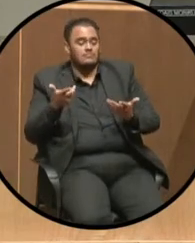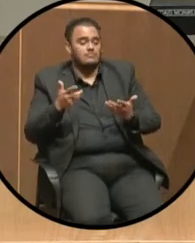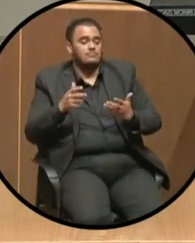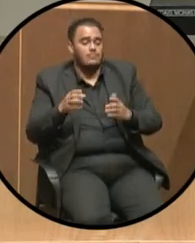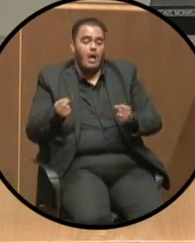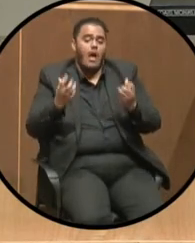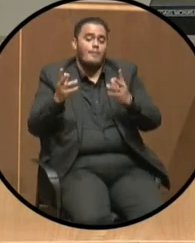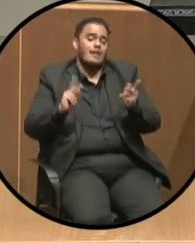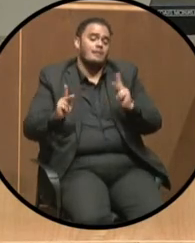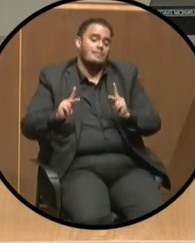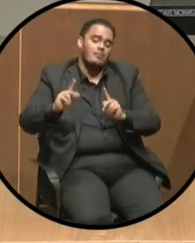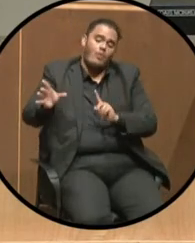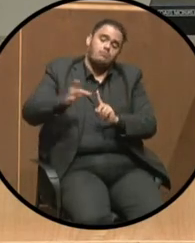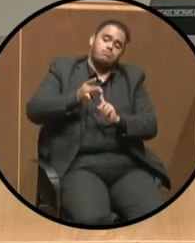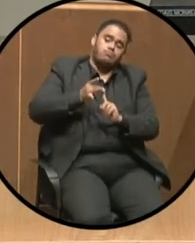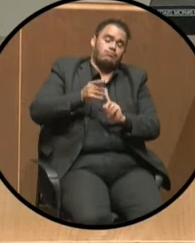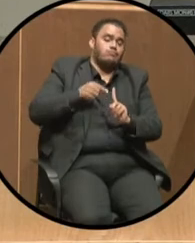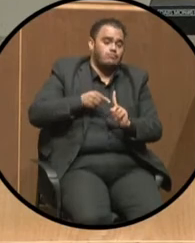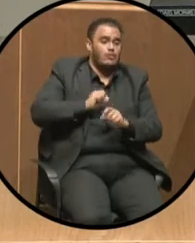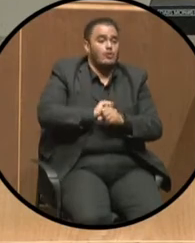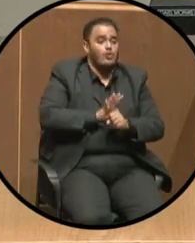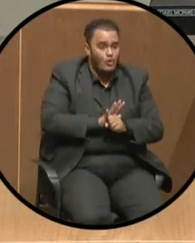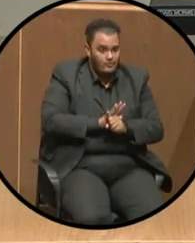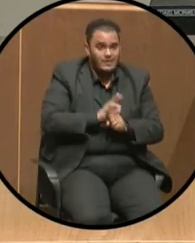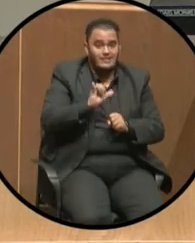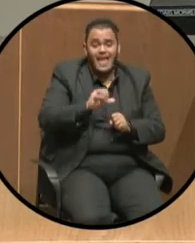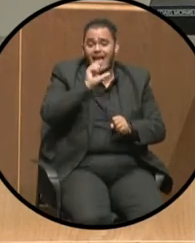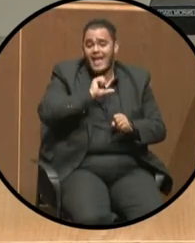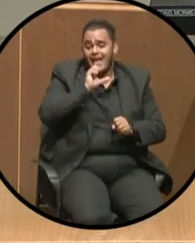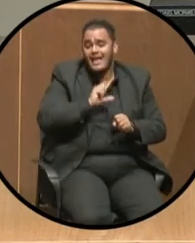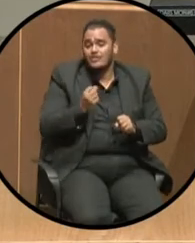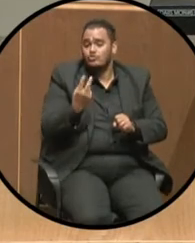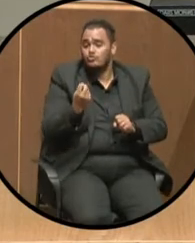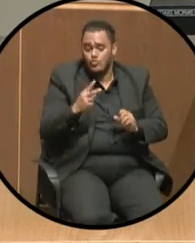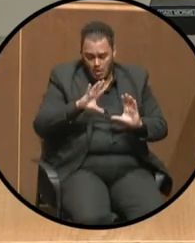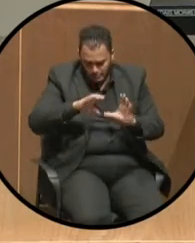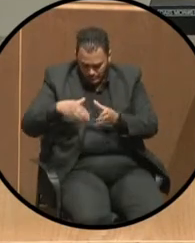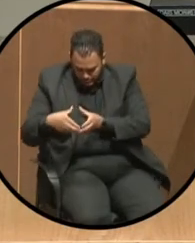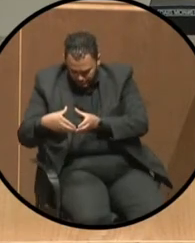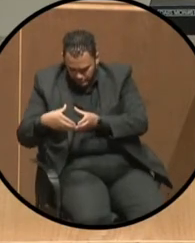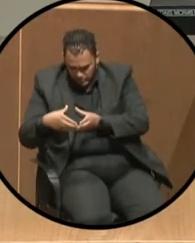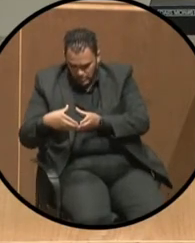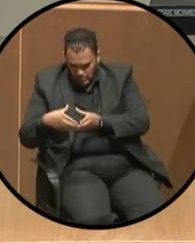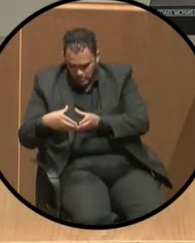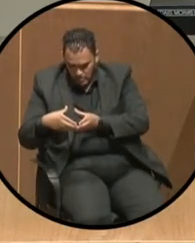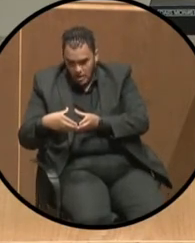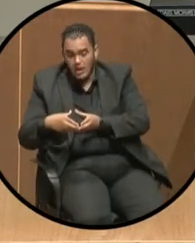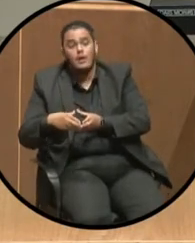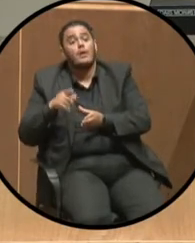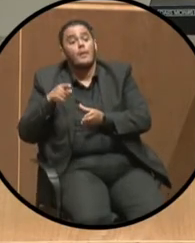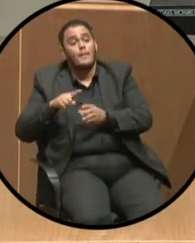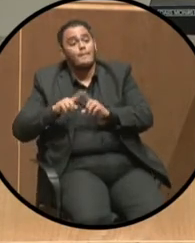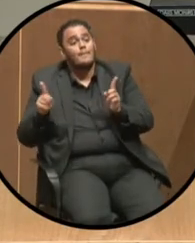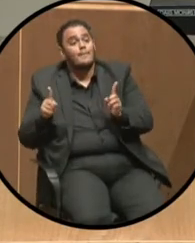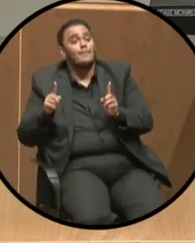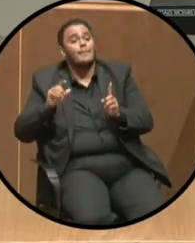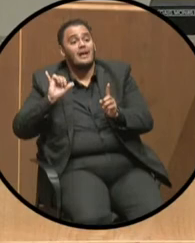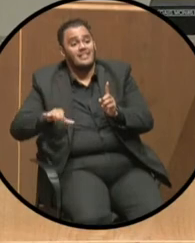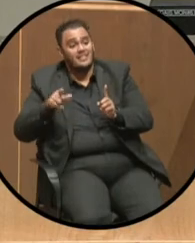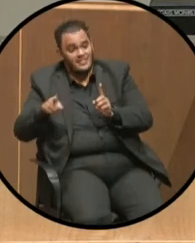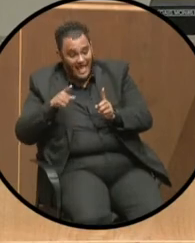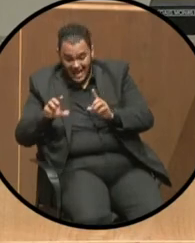you divided it by the total population in that age range, it was at 0.00007. Now, when you